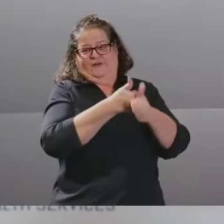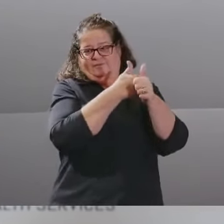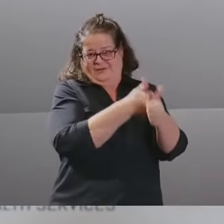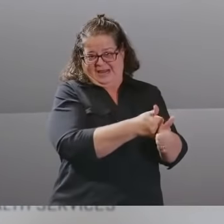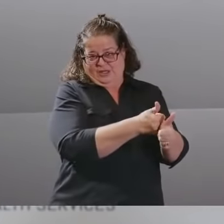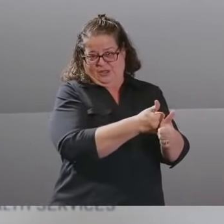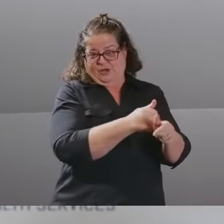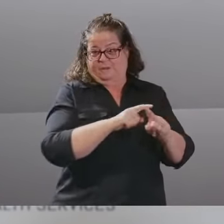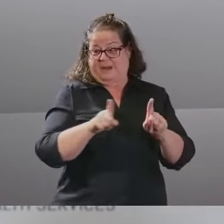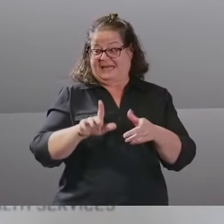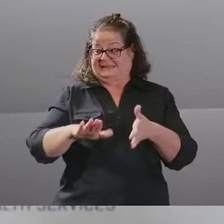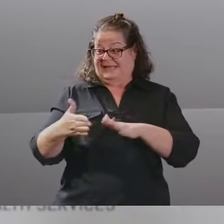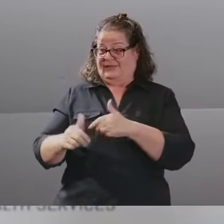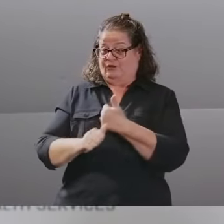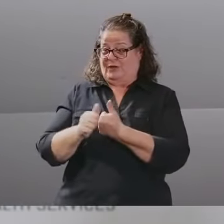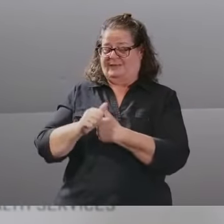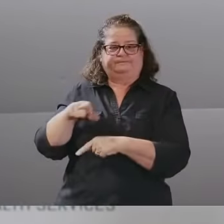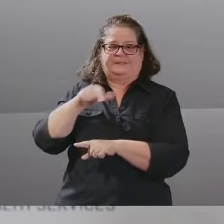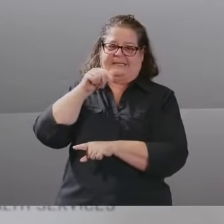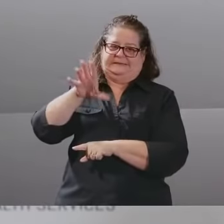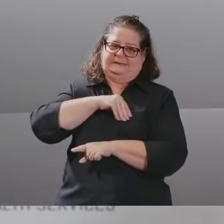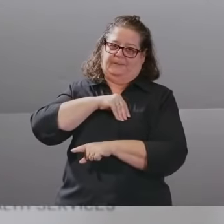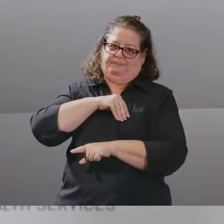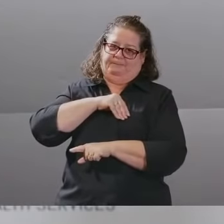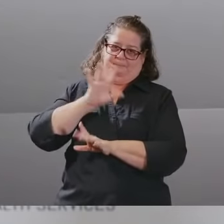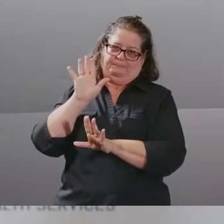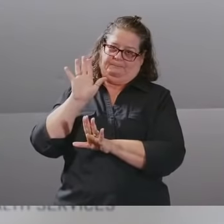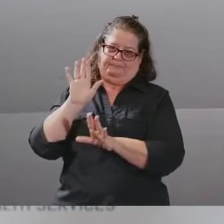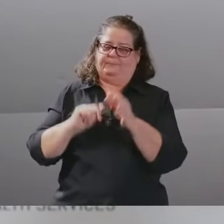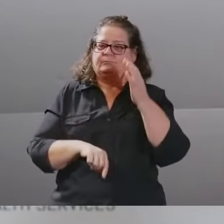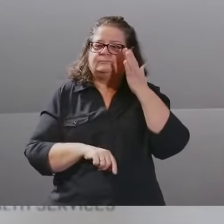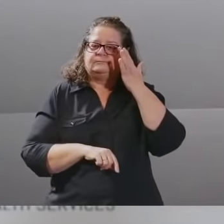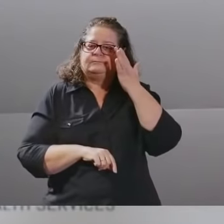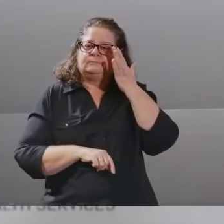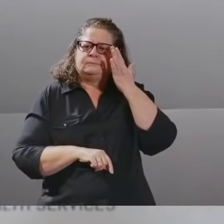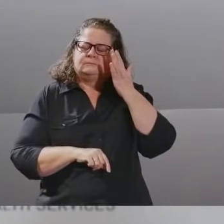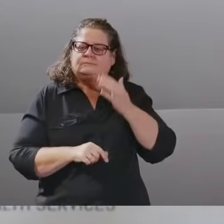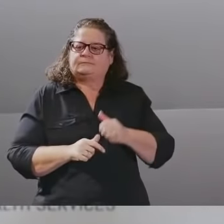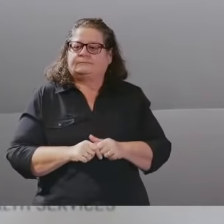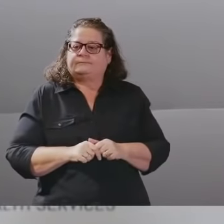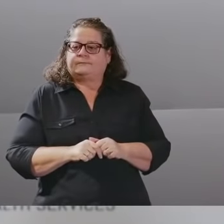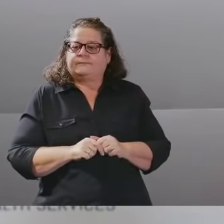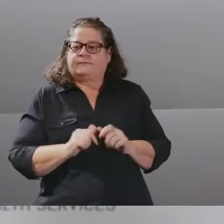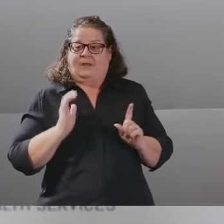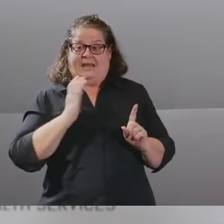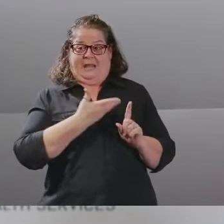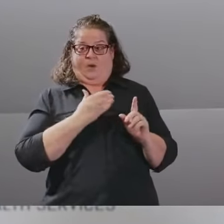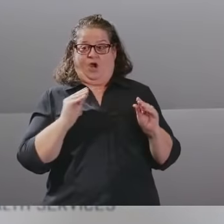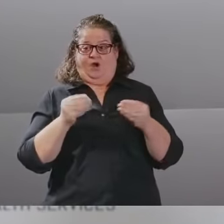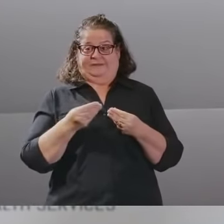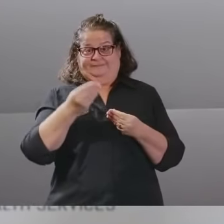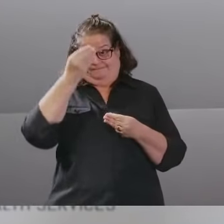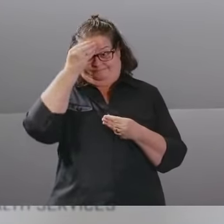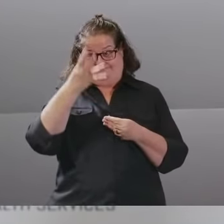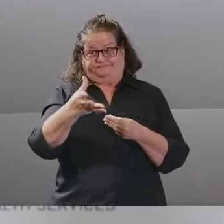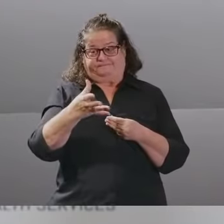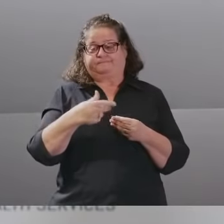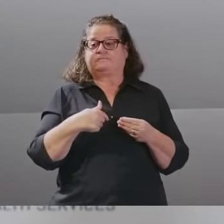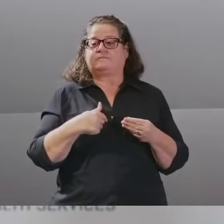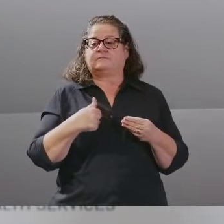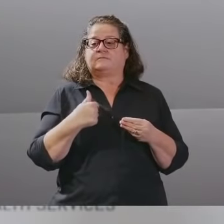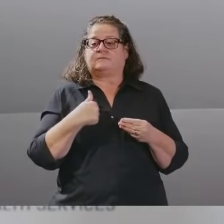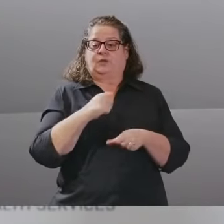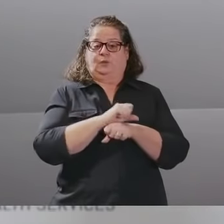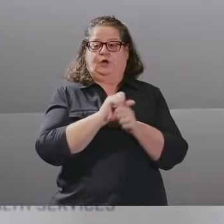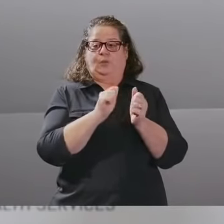unacceptable, any threats of violence. I also want you to know that our office is working with Secretary of State